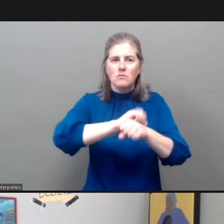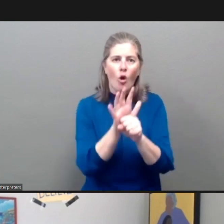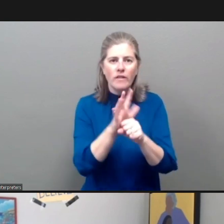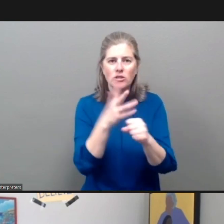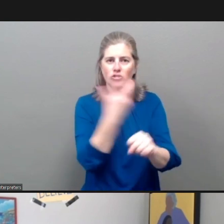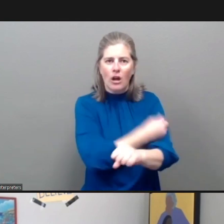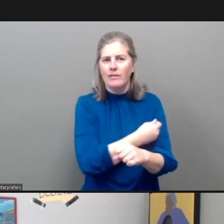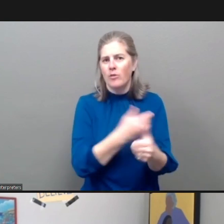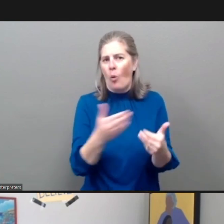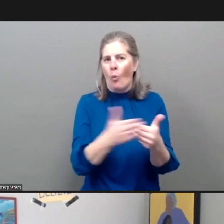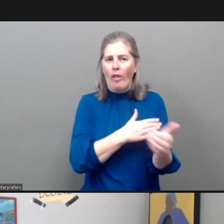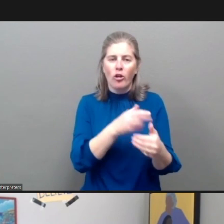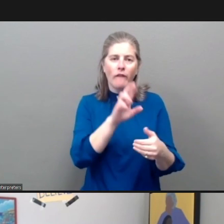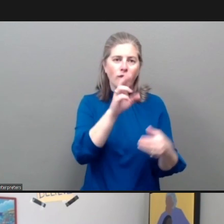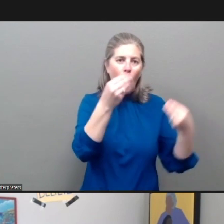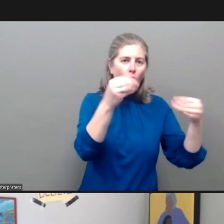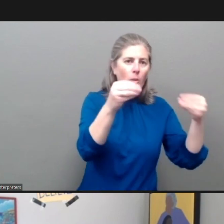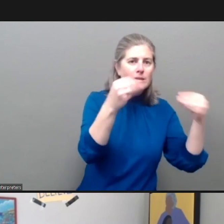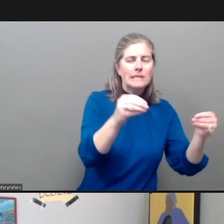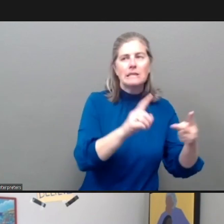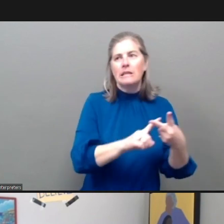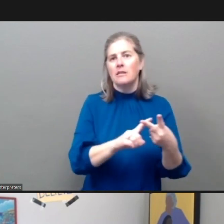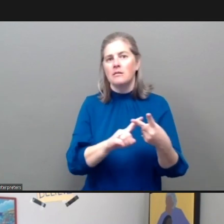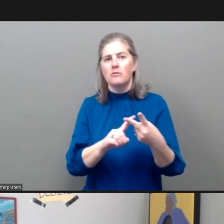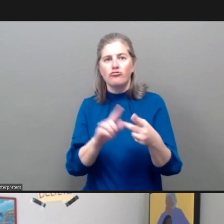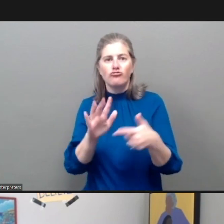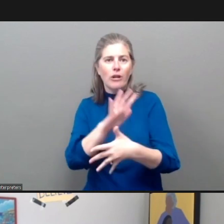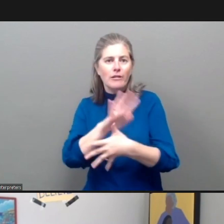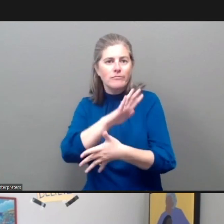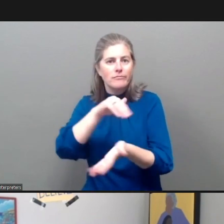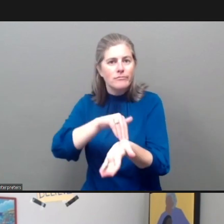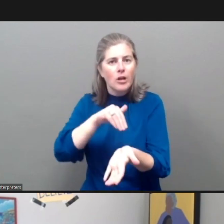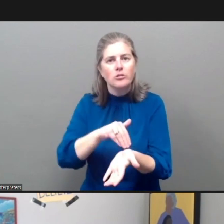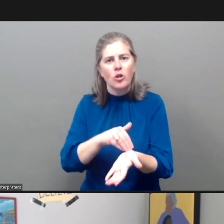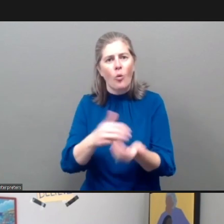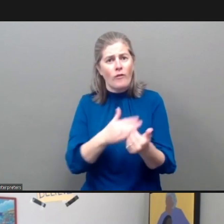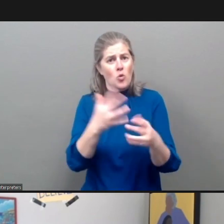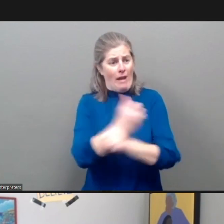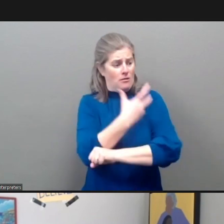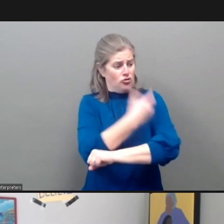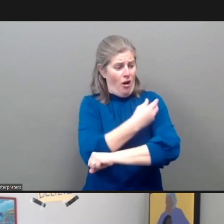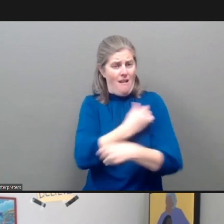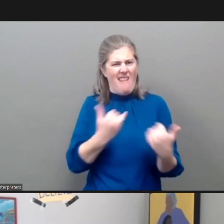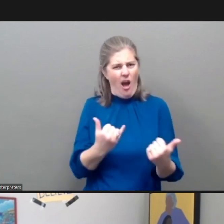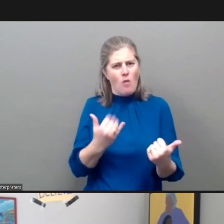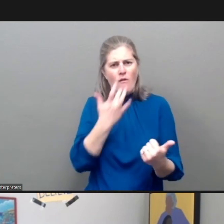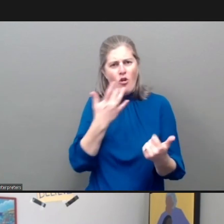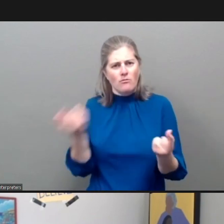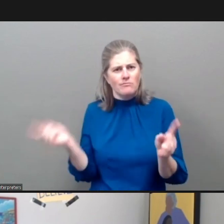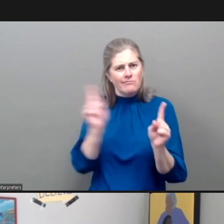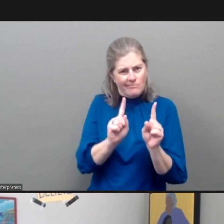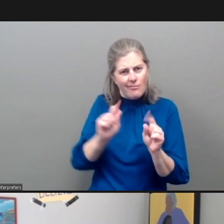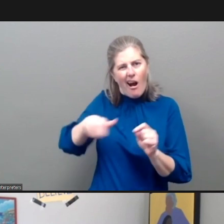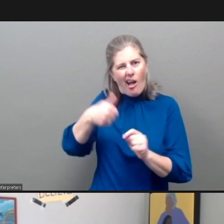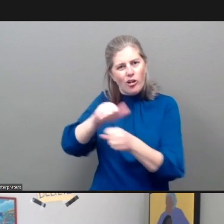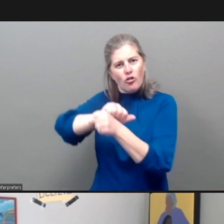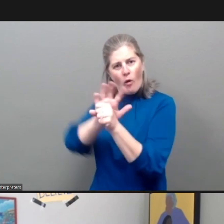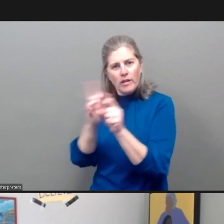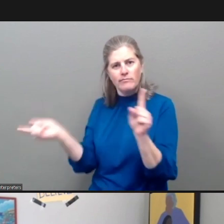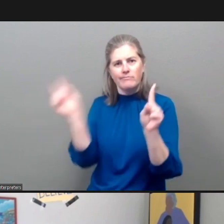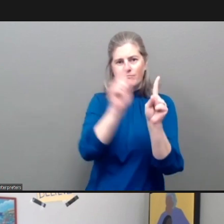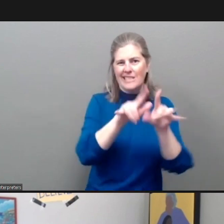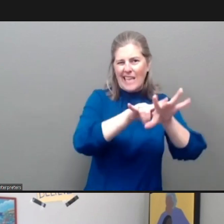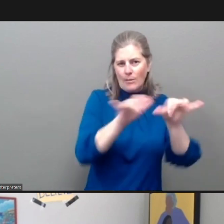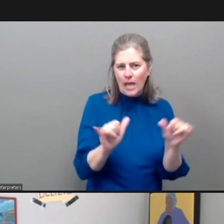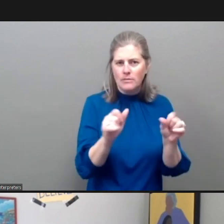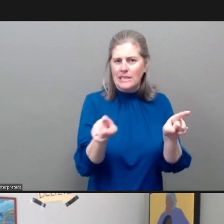or their public health, wherever you're getting your shots now, that's where we'd like to see, you know, other shots. That's where we'd like to see